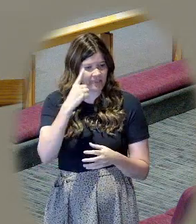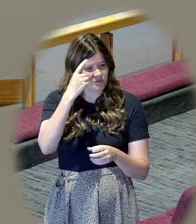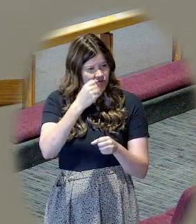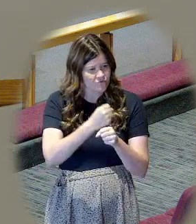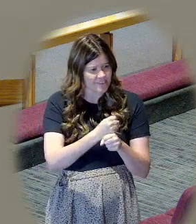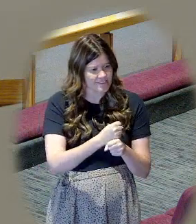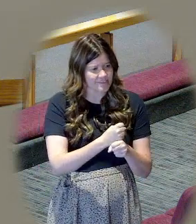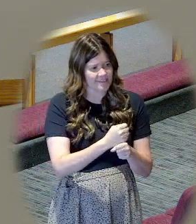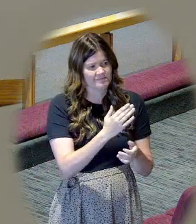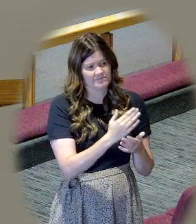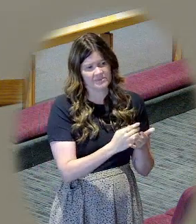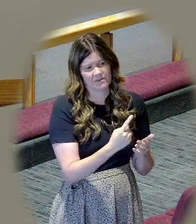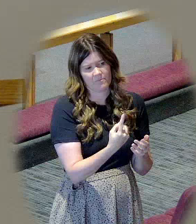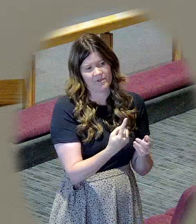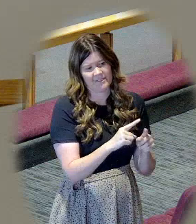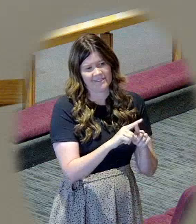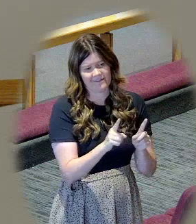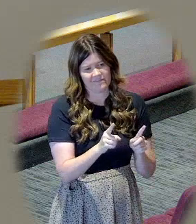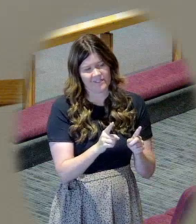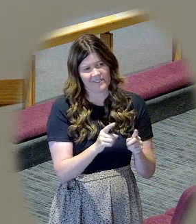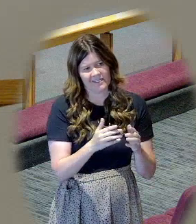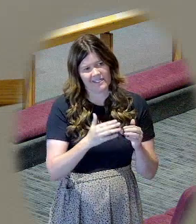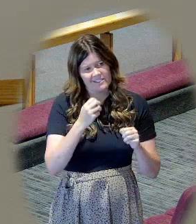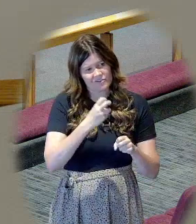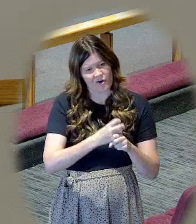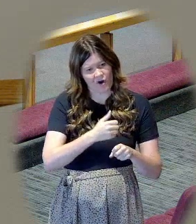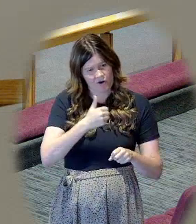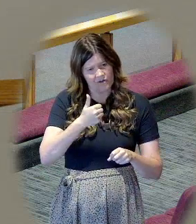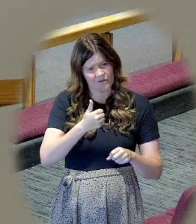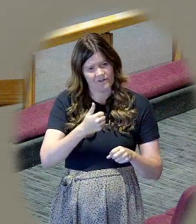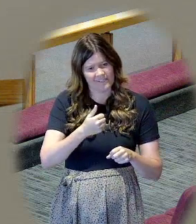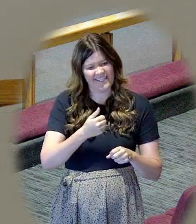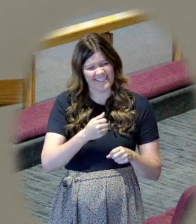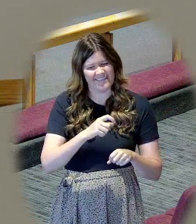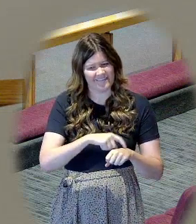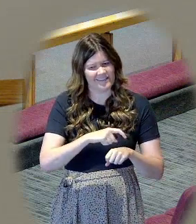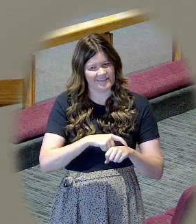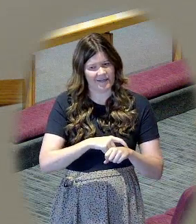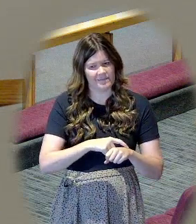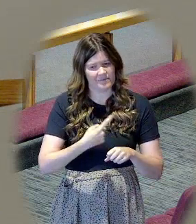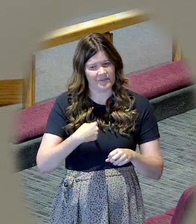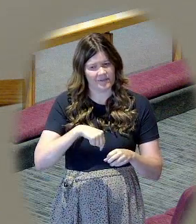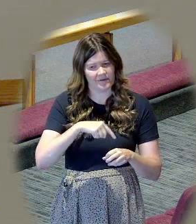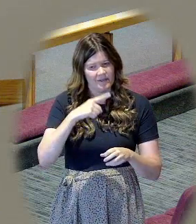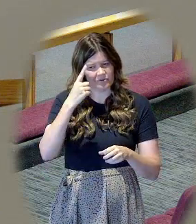Trusting someone else becomes more difficult even when that someone else is God,